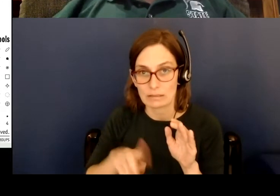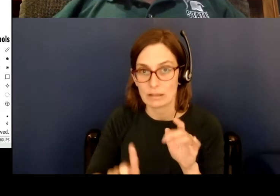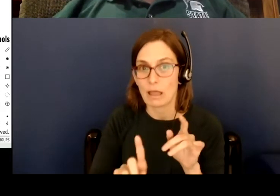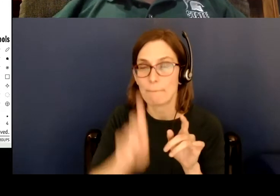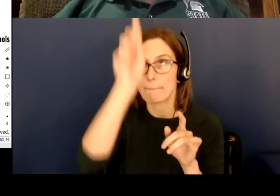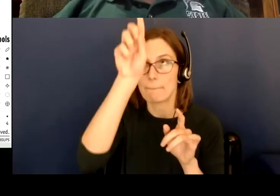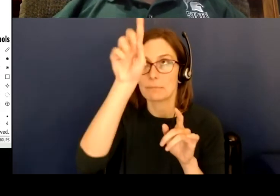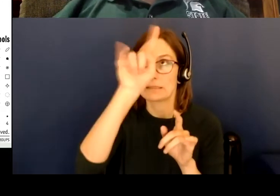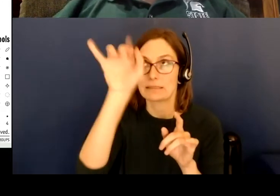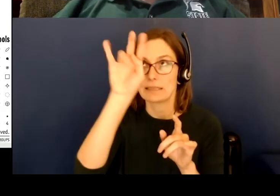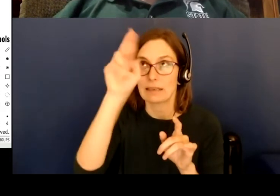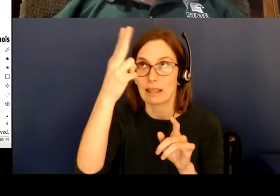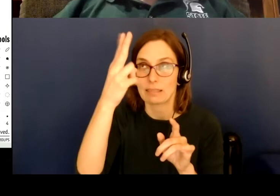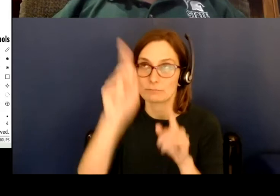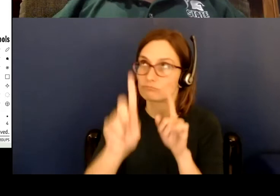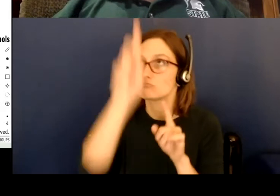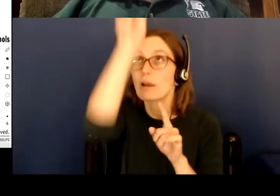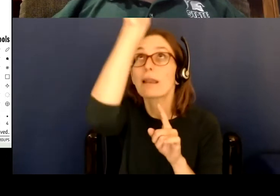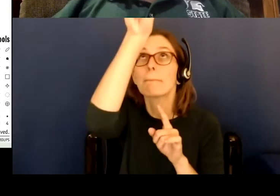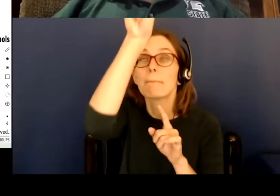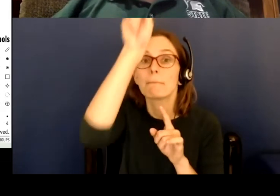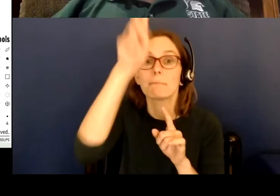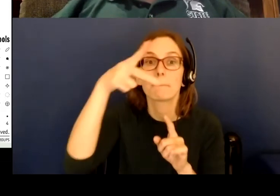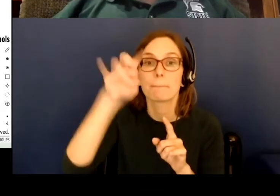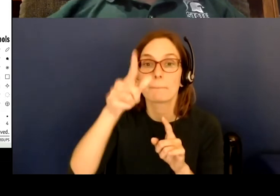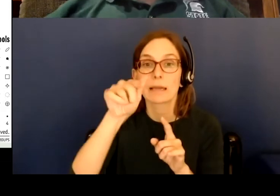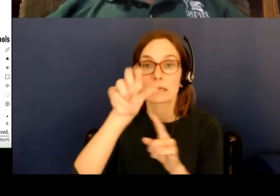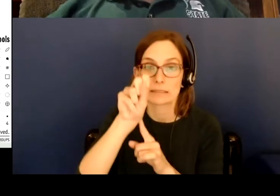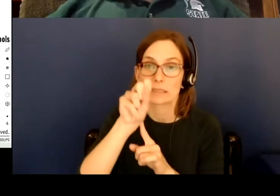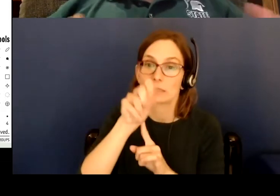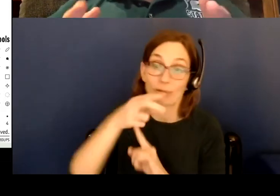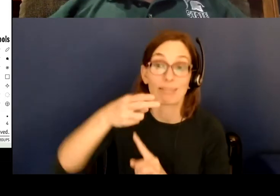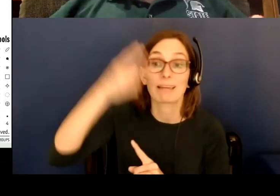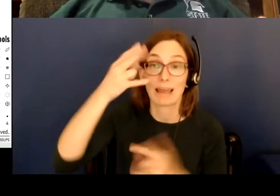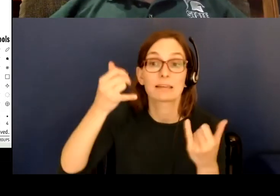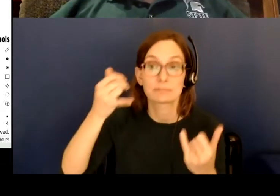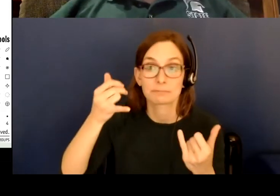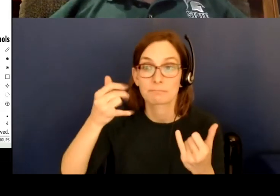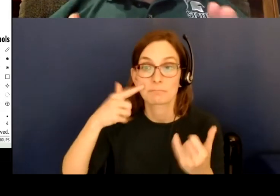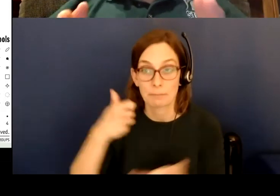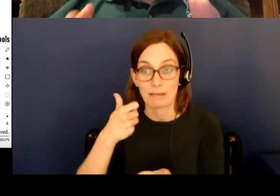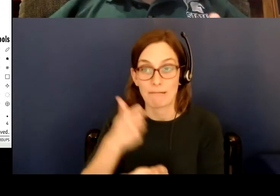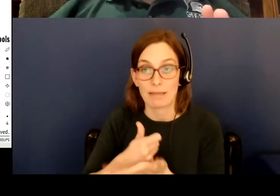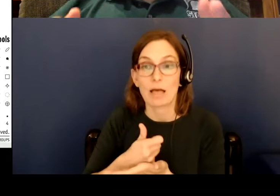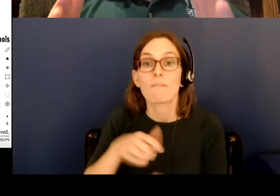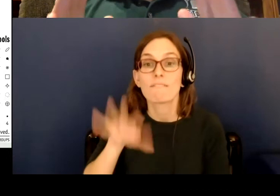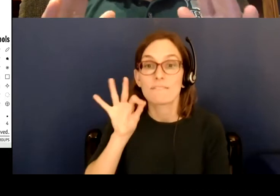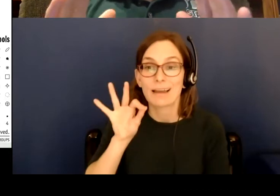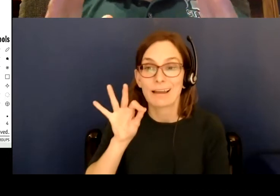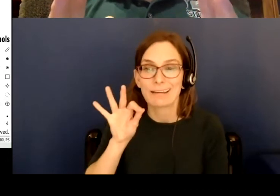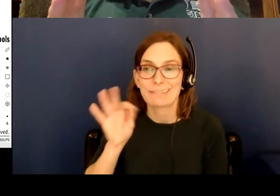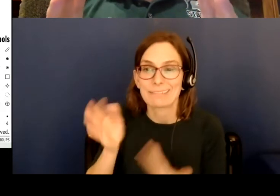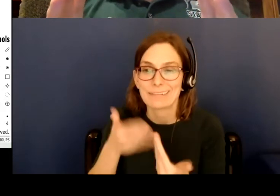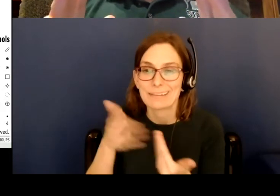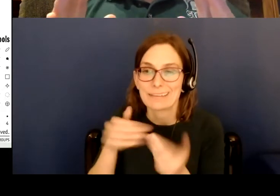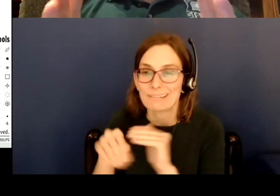directly overhead. So you can see here is Pegasus, and it is fairly high. I'm going to help you find Pegasus, and I'm going to cheat, because